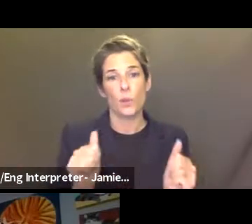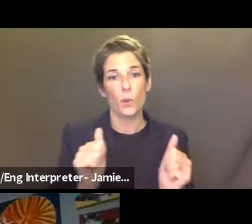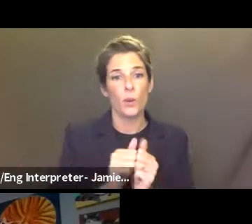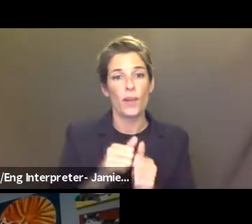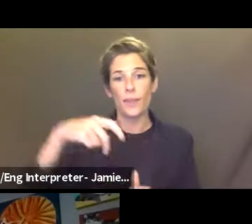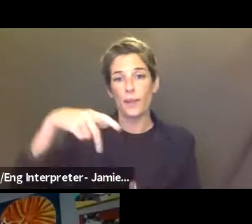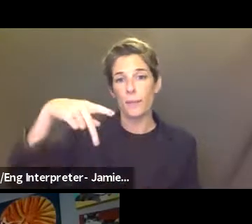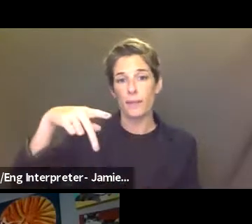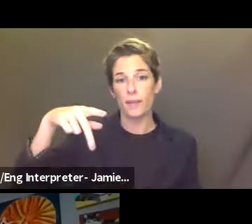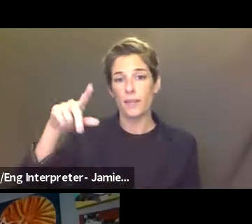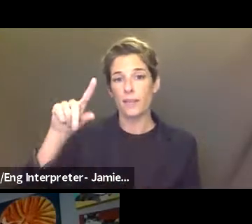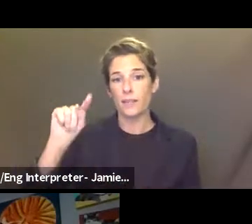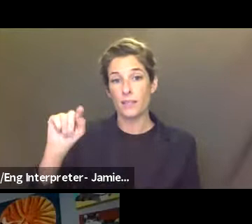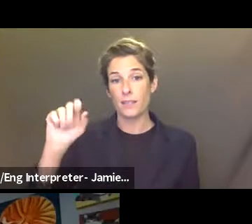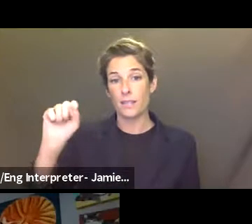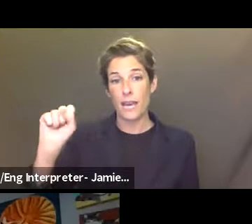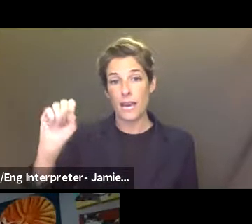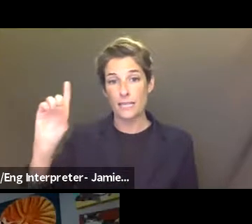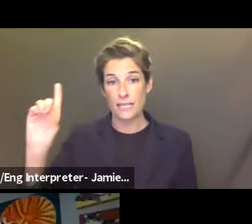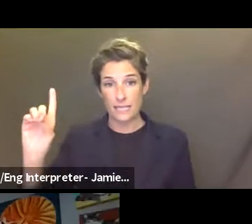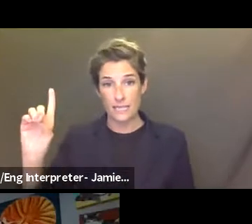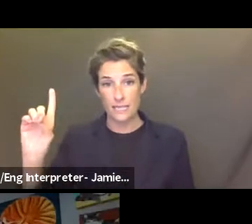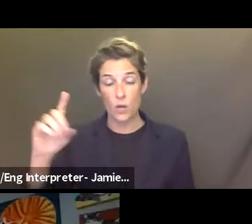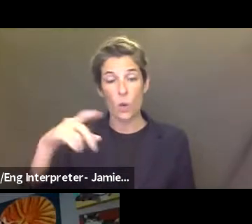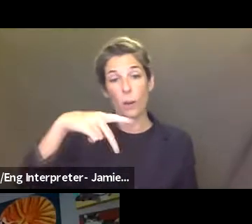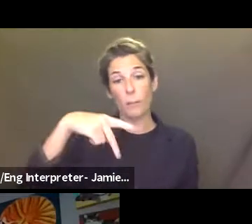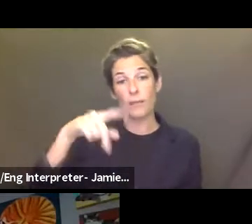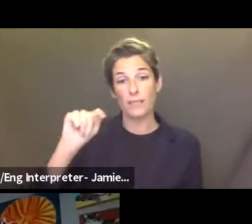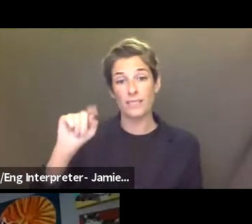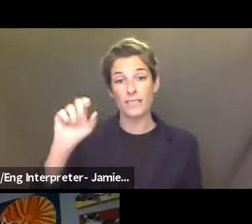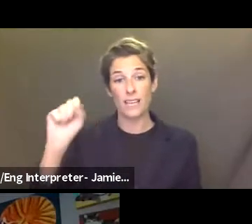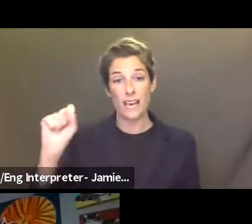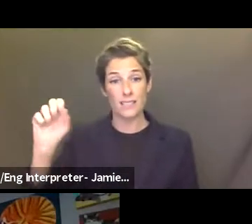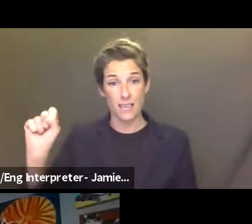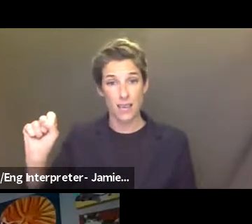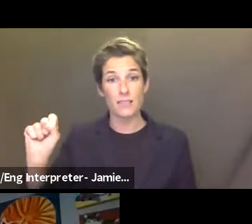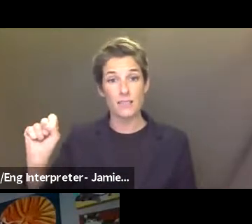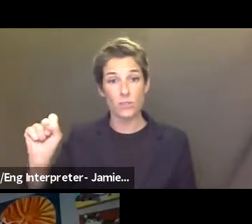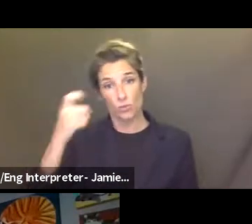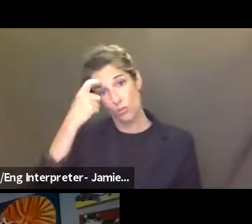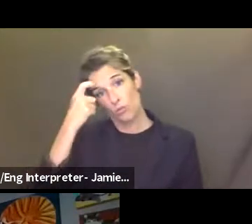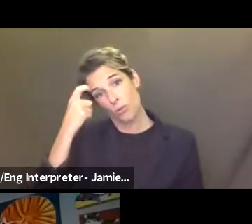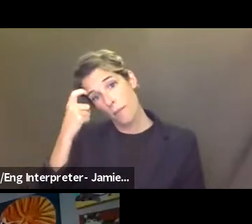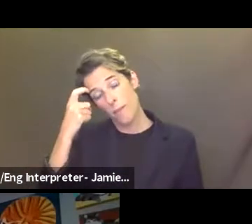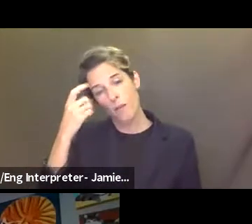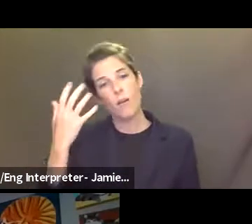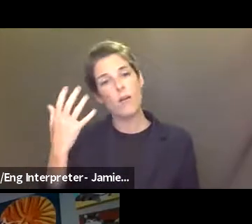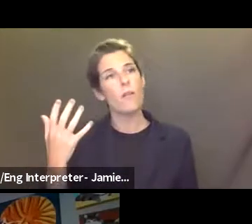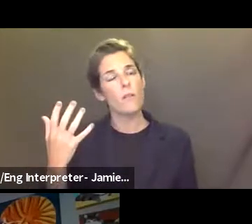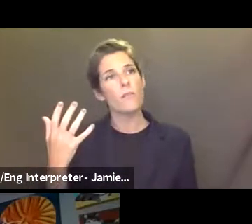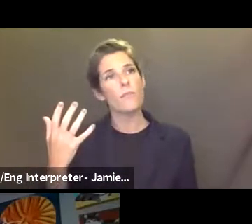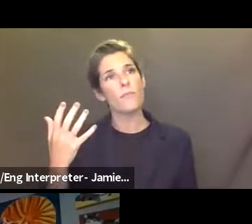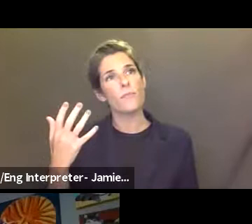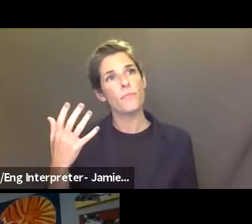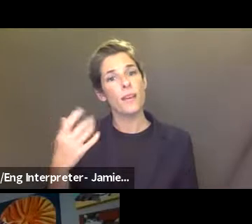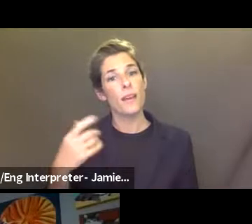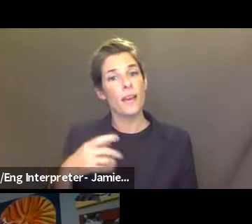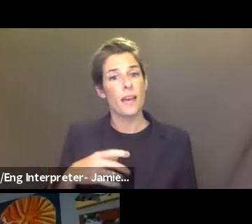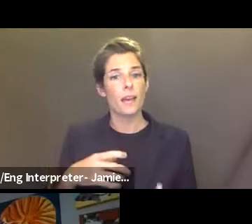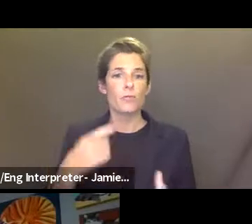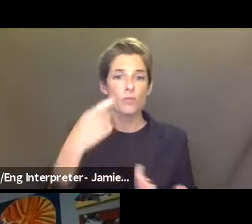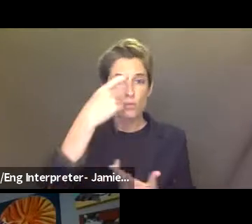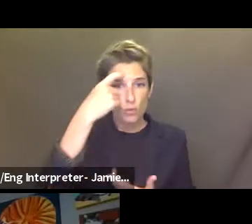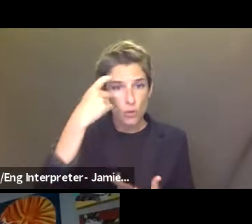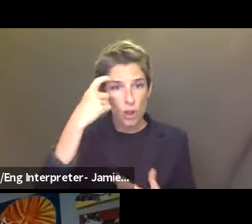PTSD or PTSS trauma, and let's say trauma related